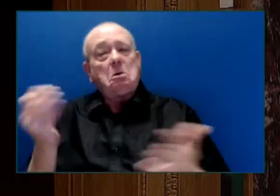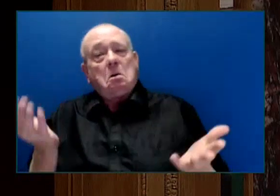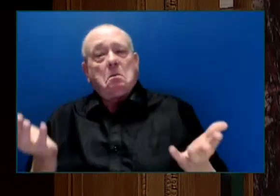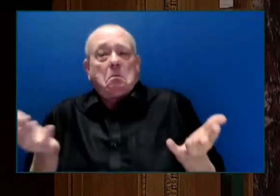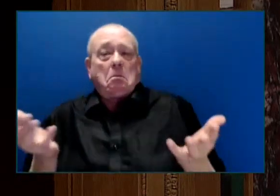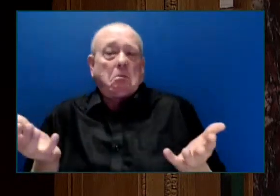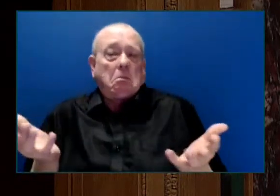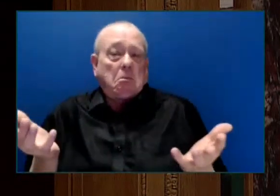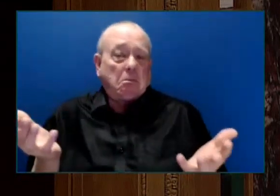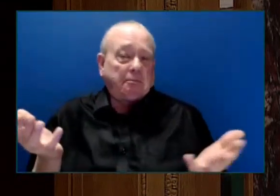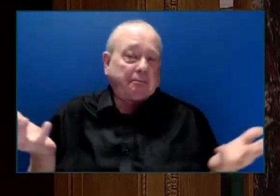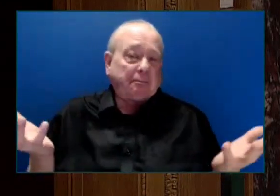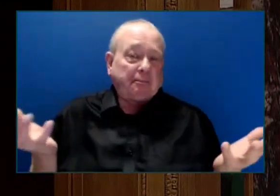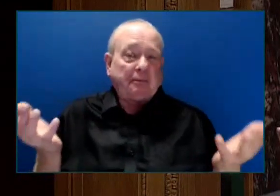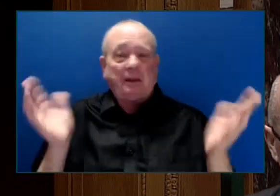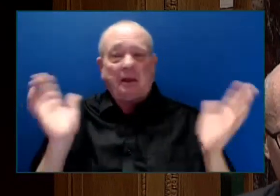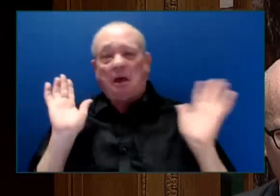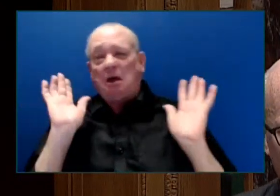Look,